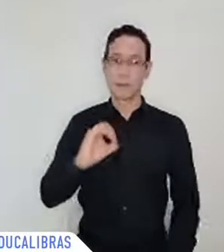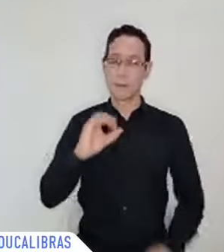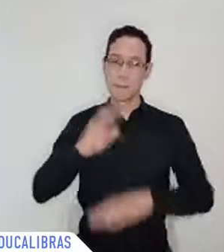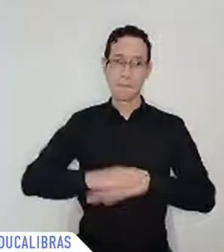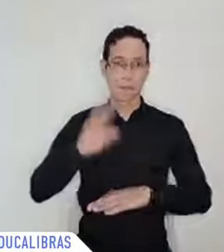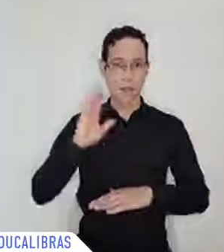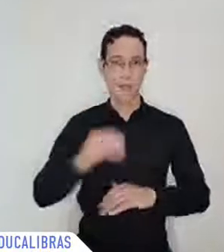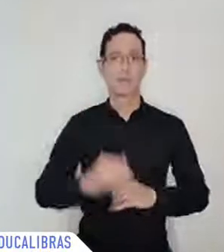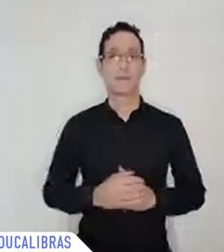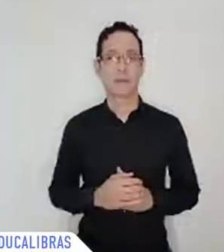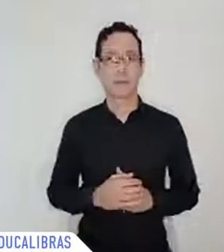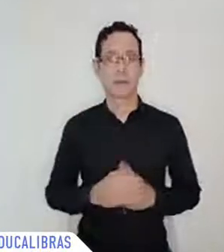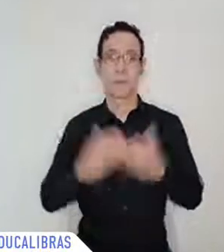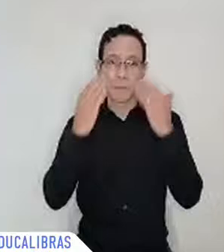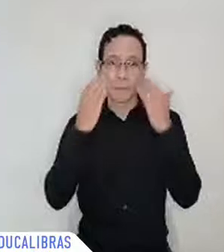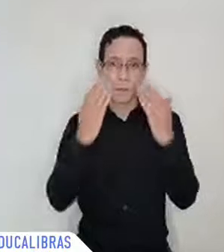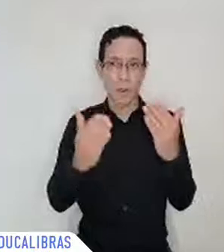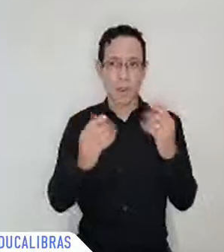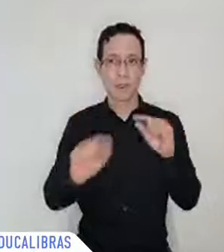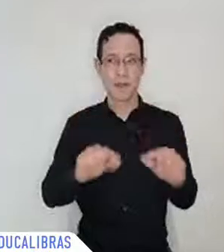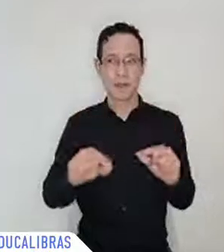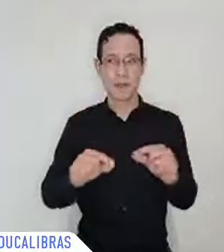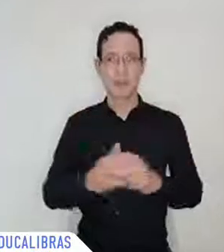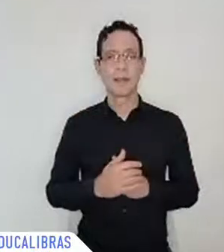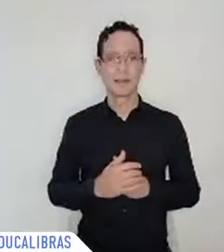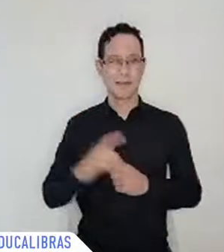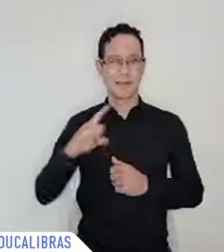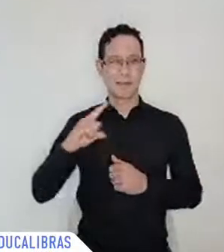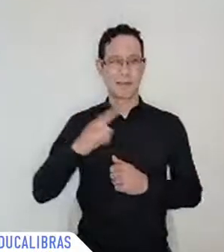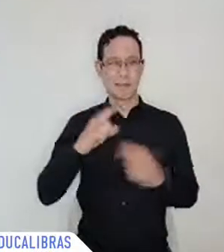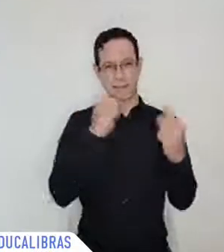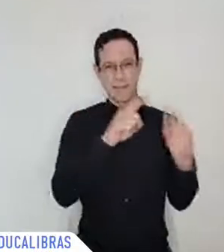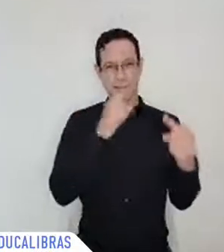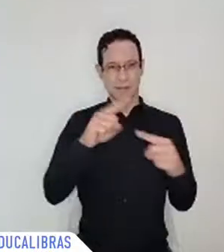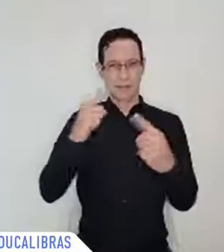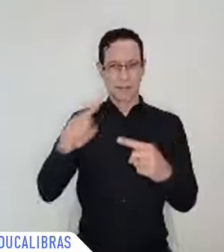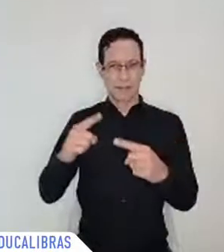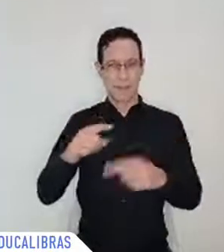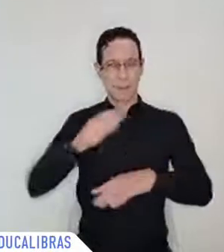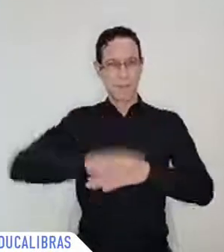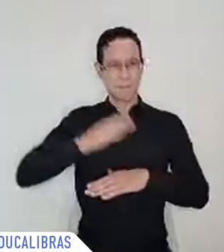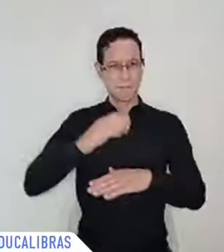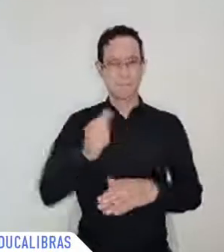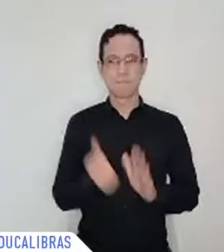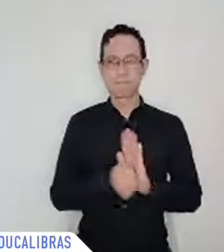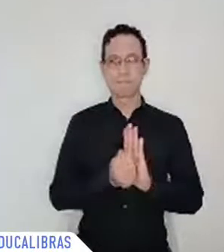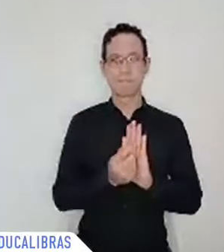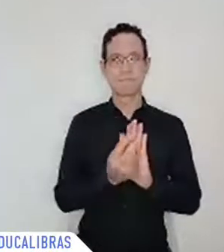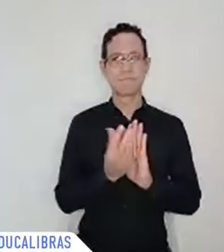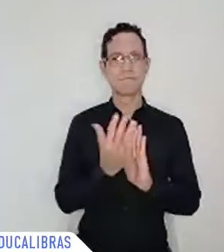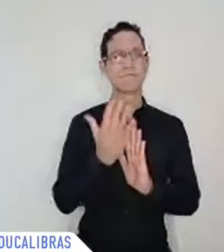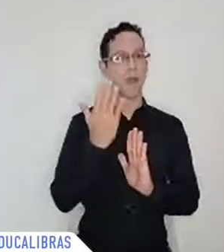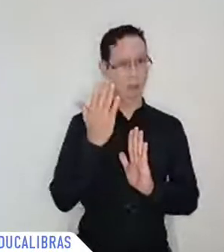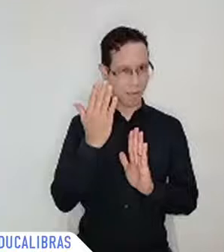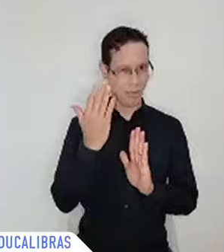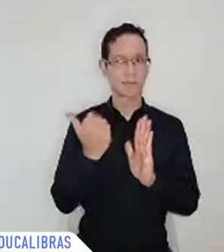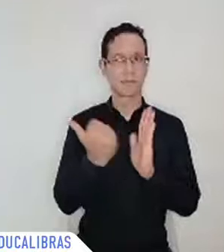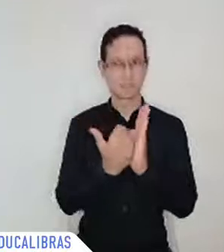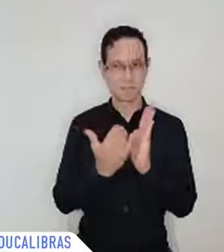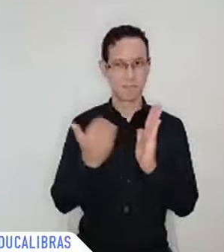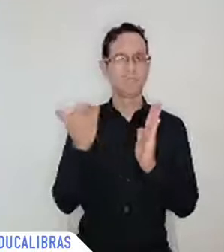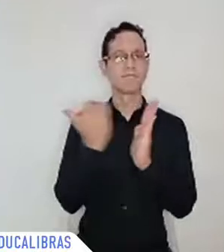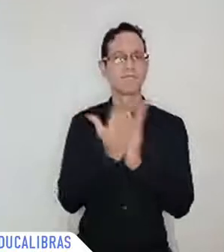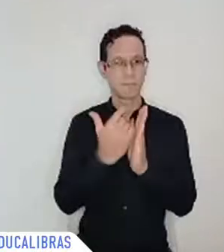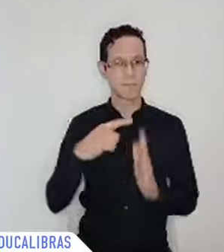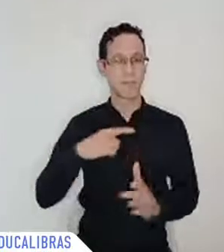Only this year alone, it's been more than 600 attacks, and these attacks are increasing